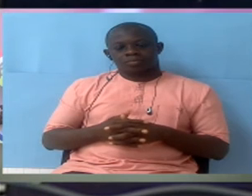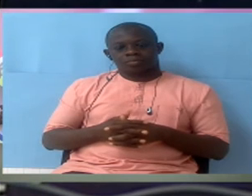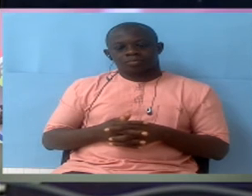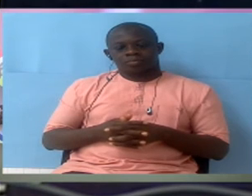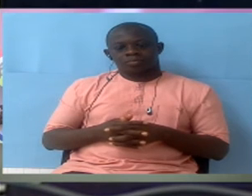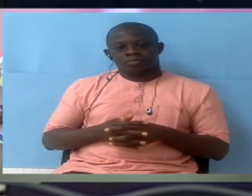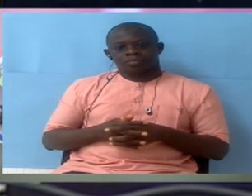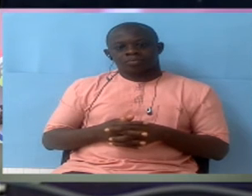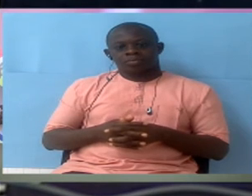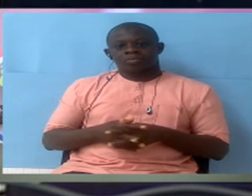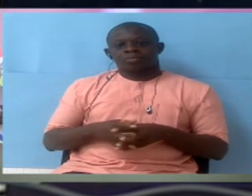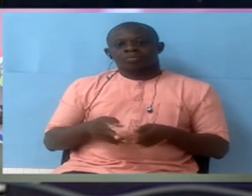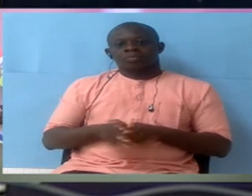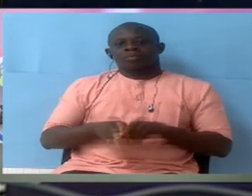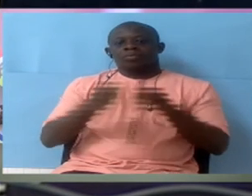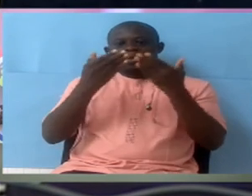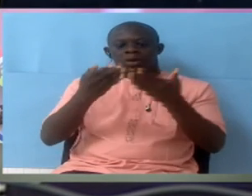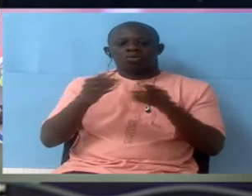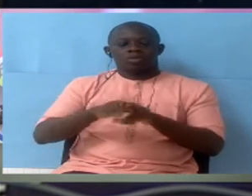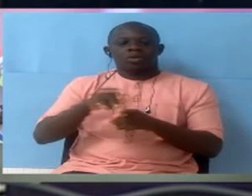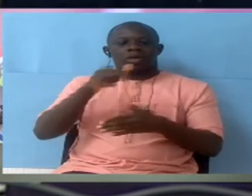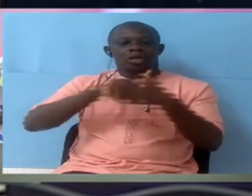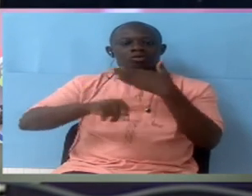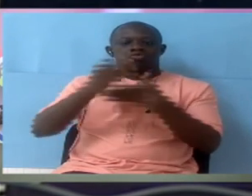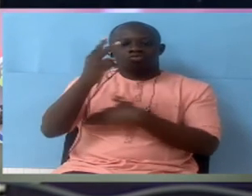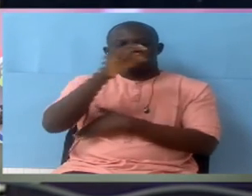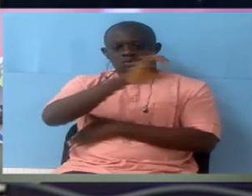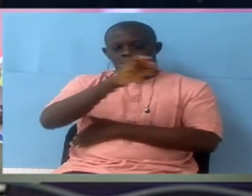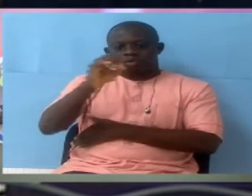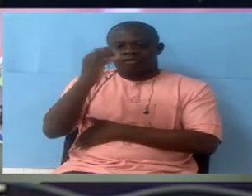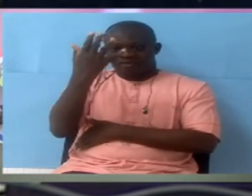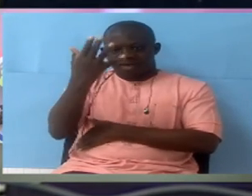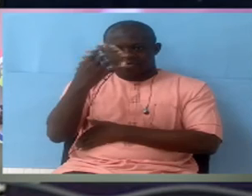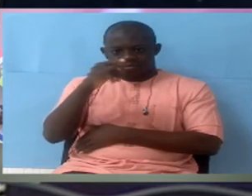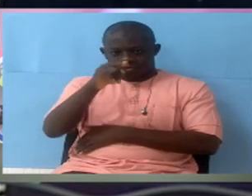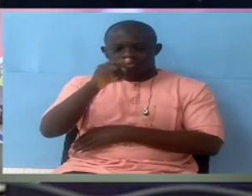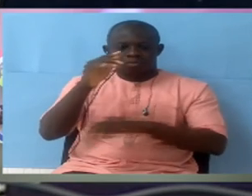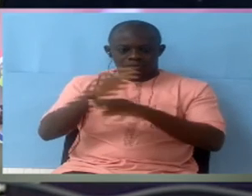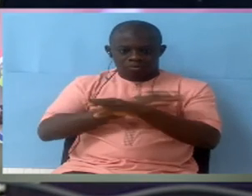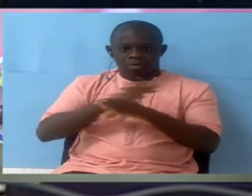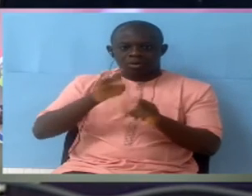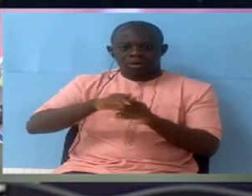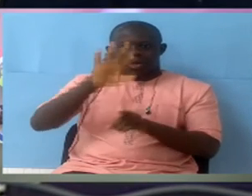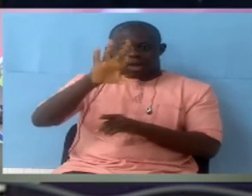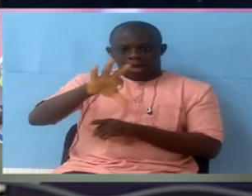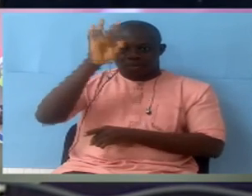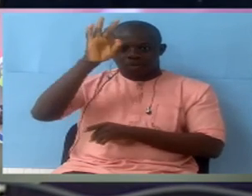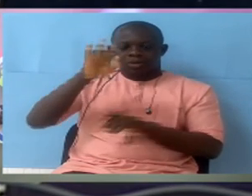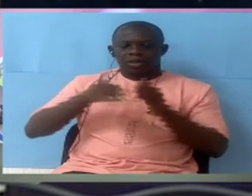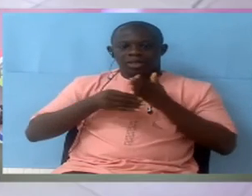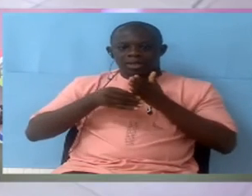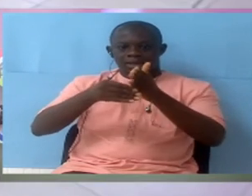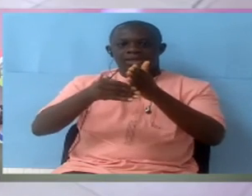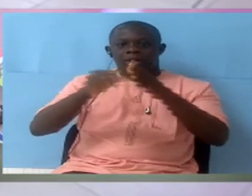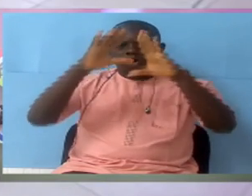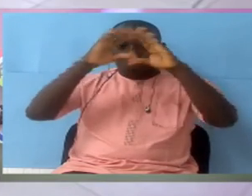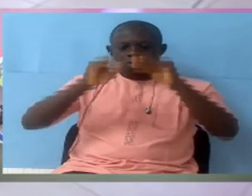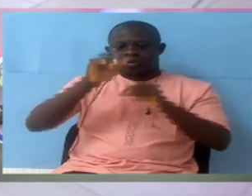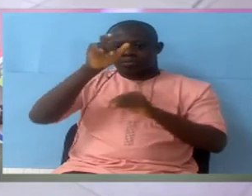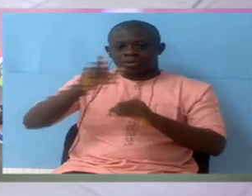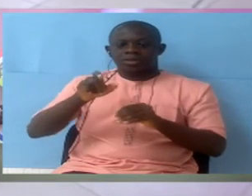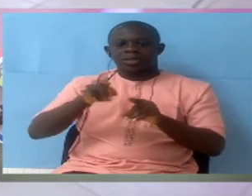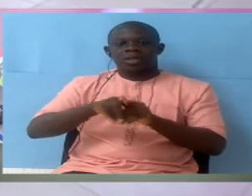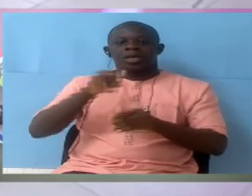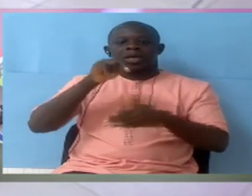Going back to 2005 when you were appointed as commanding officer of the guards battalion Fajara barracks. Ñu